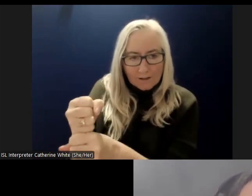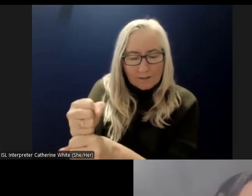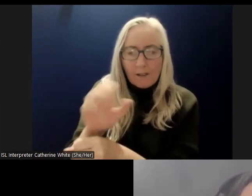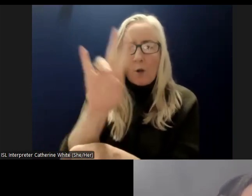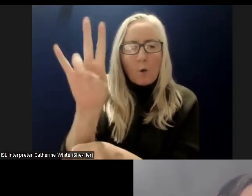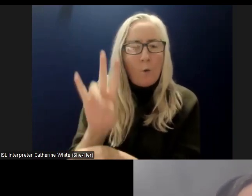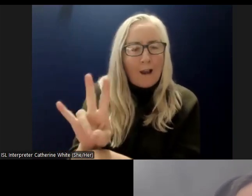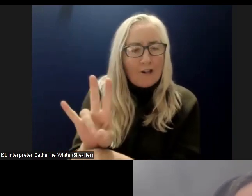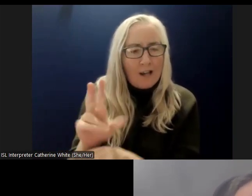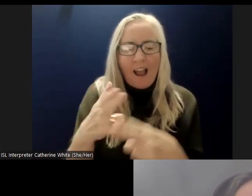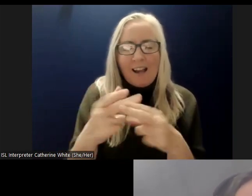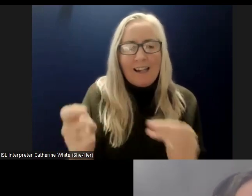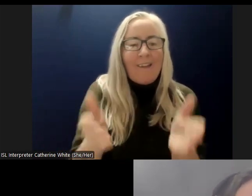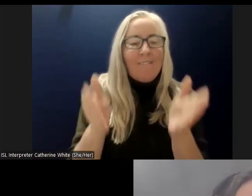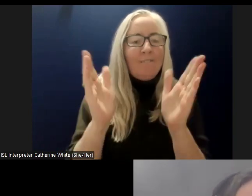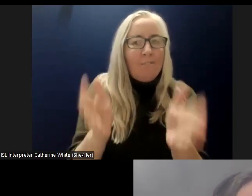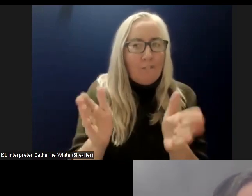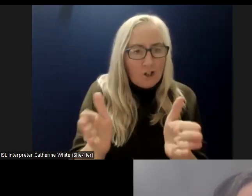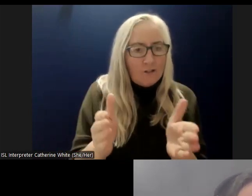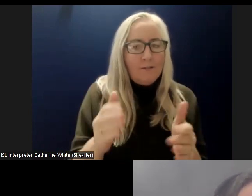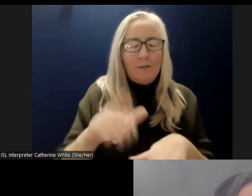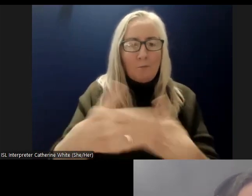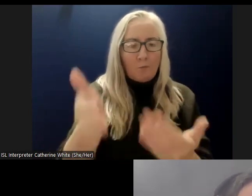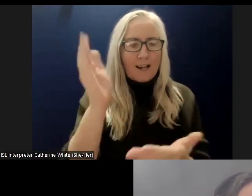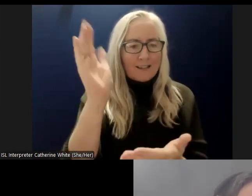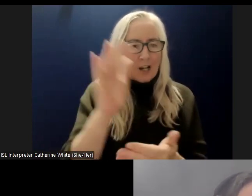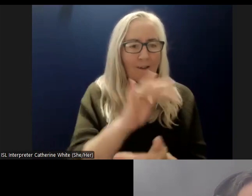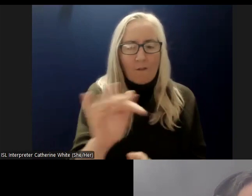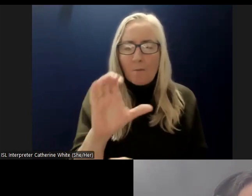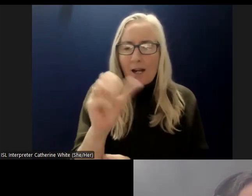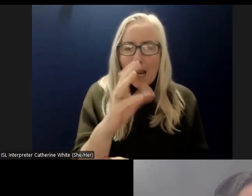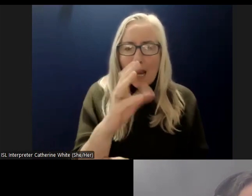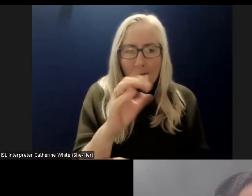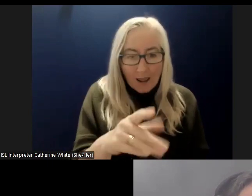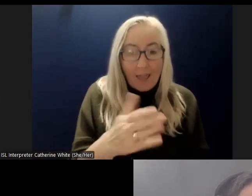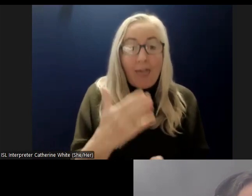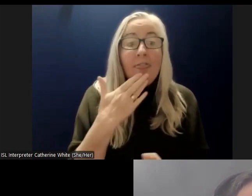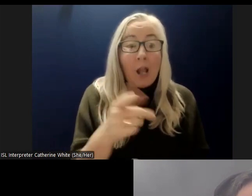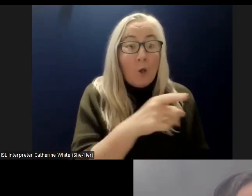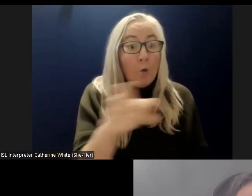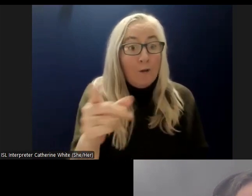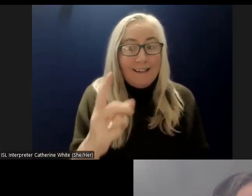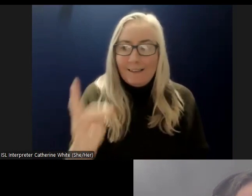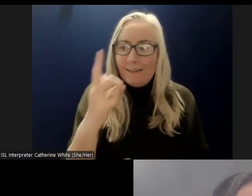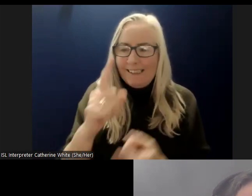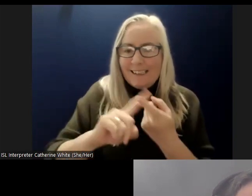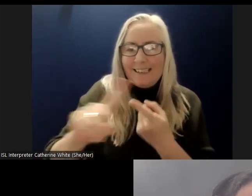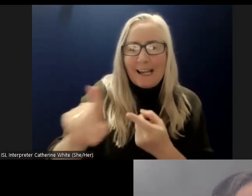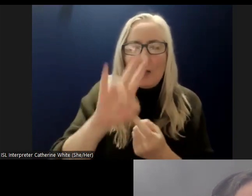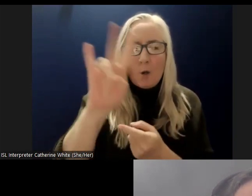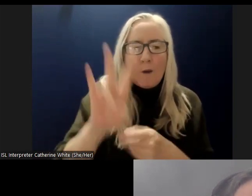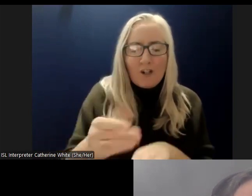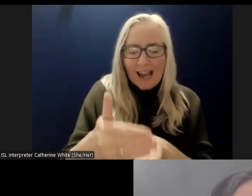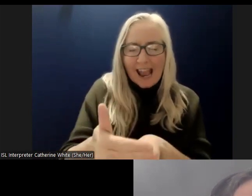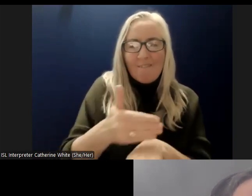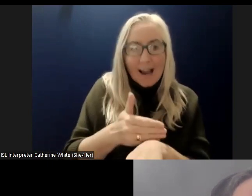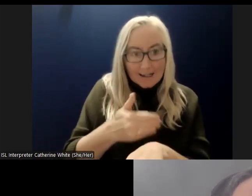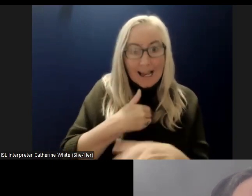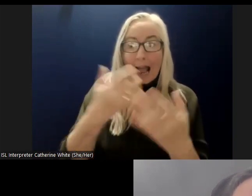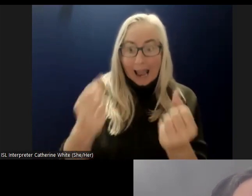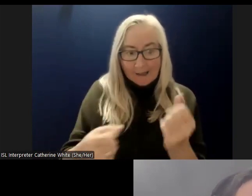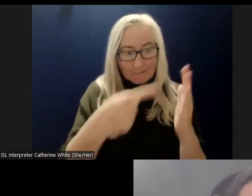questions until after Carmel's presentation. Thanks also to those who sent in their questions in advance, and I have